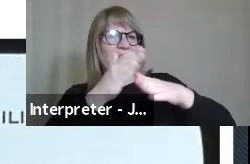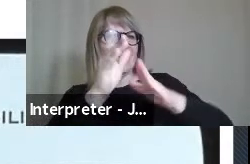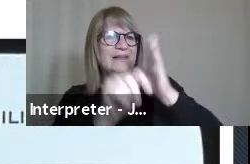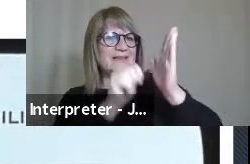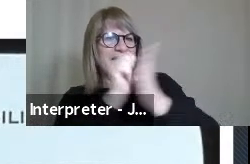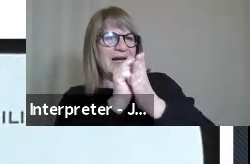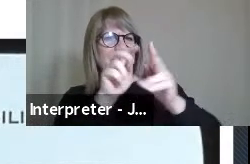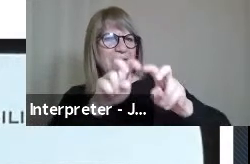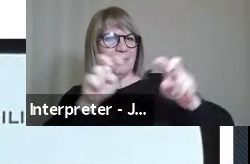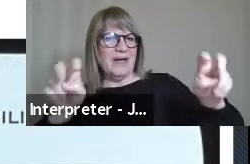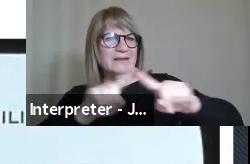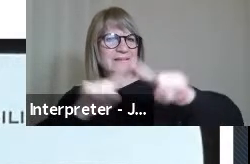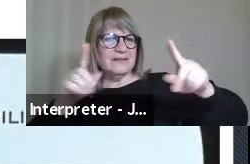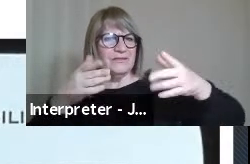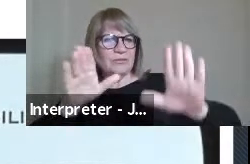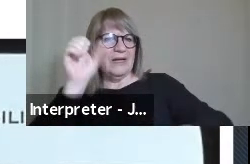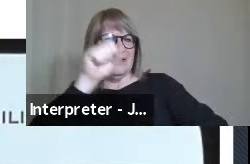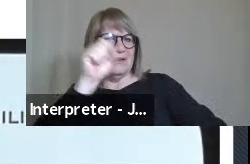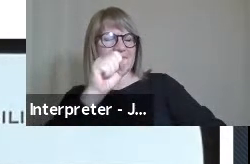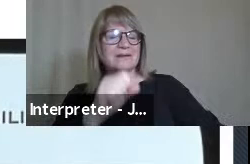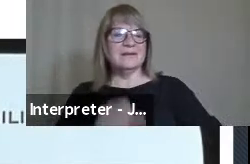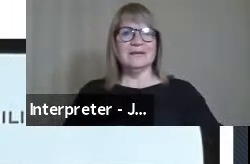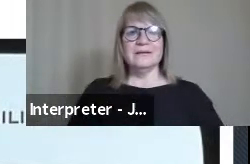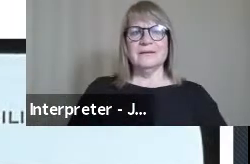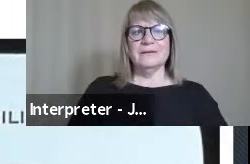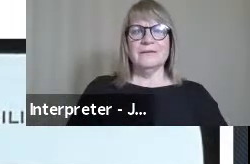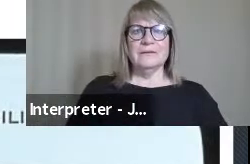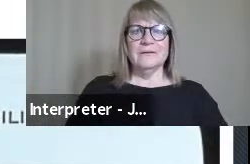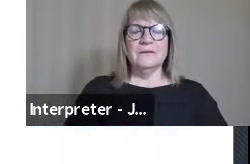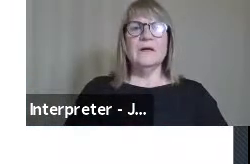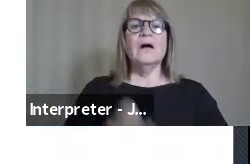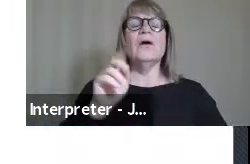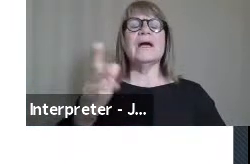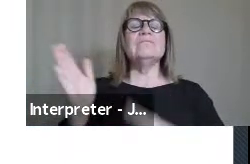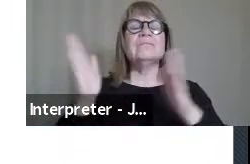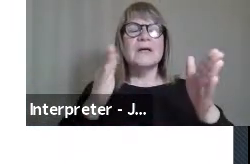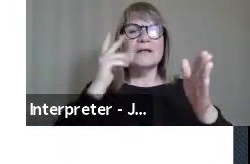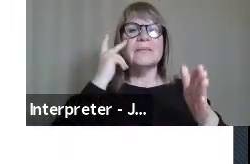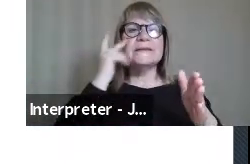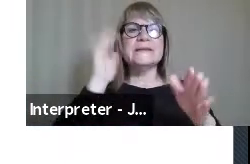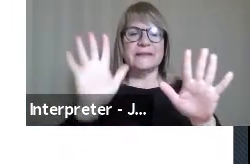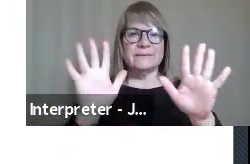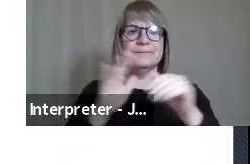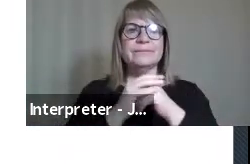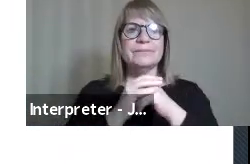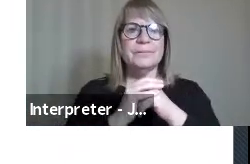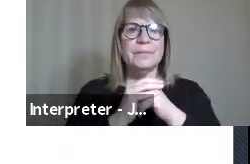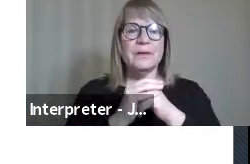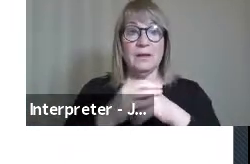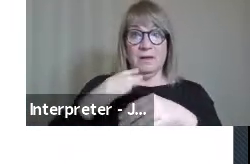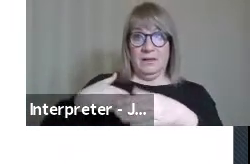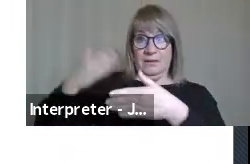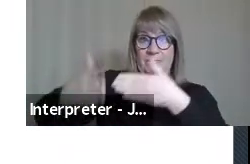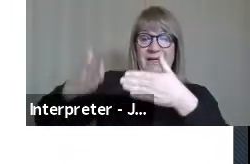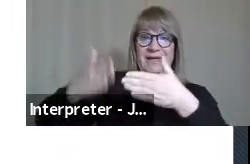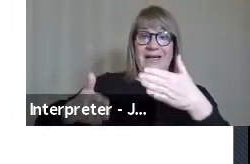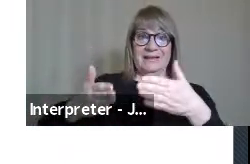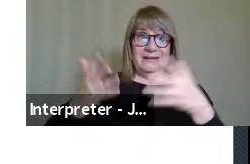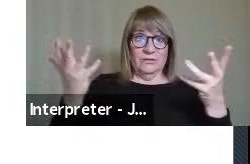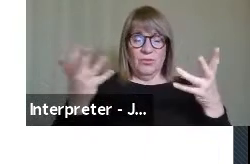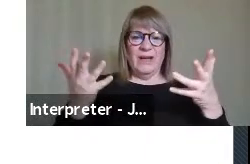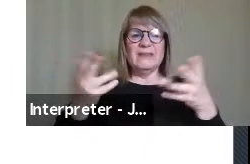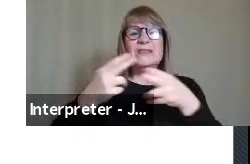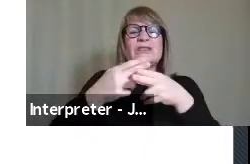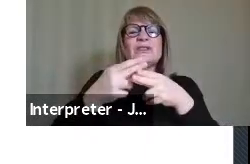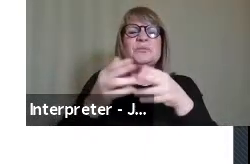let's see uh i want to just kind of end with a brief overview